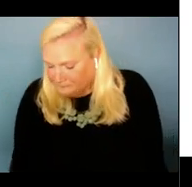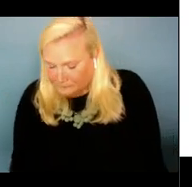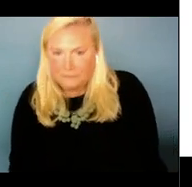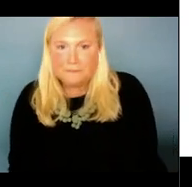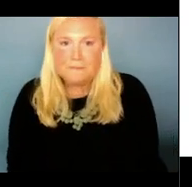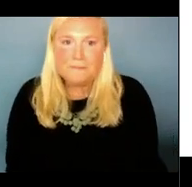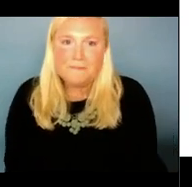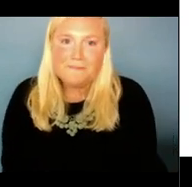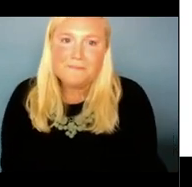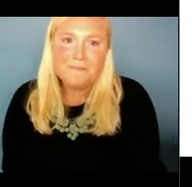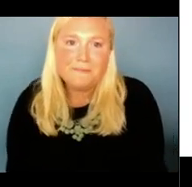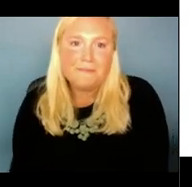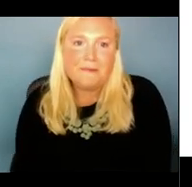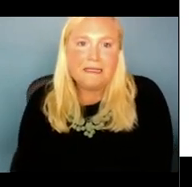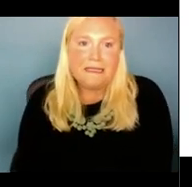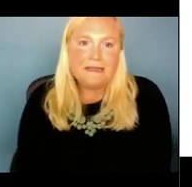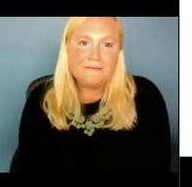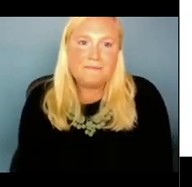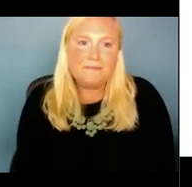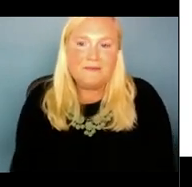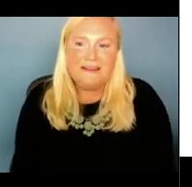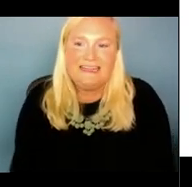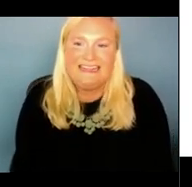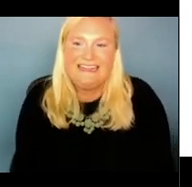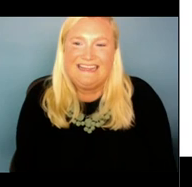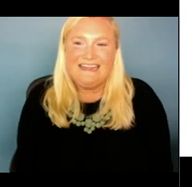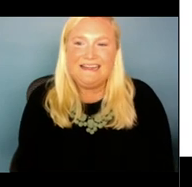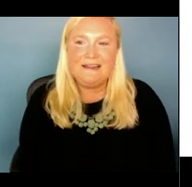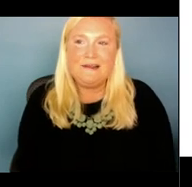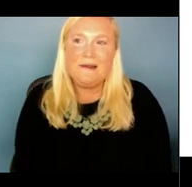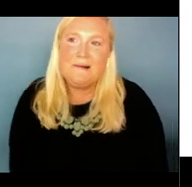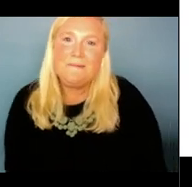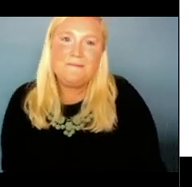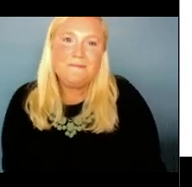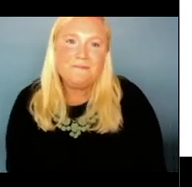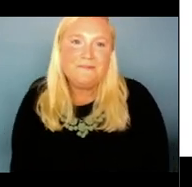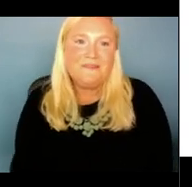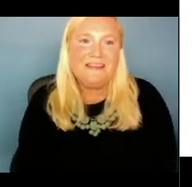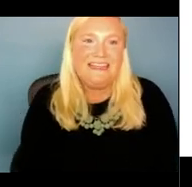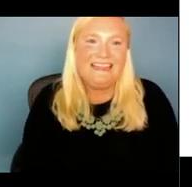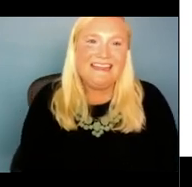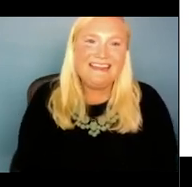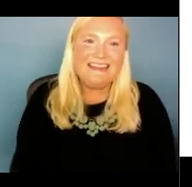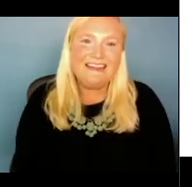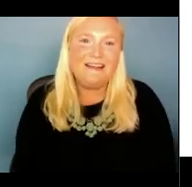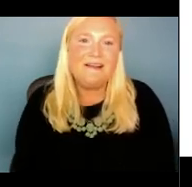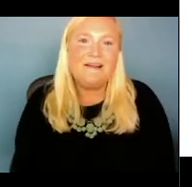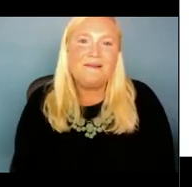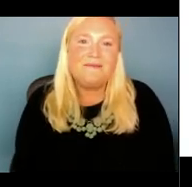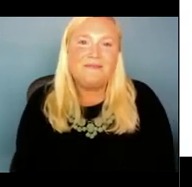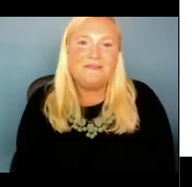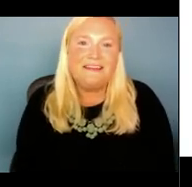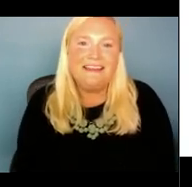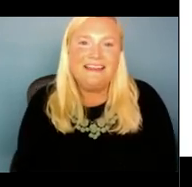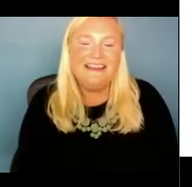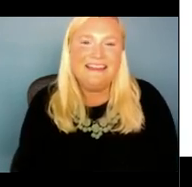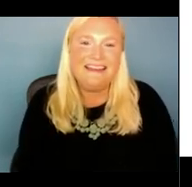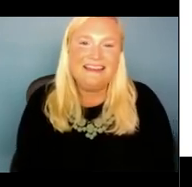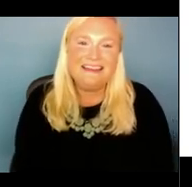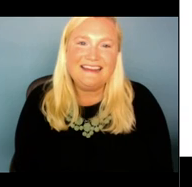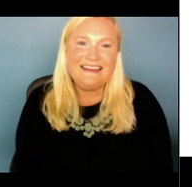away. Excellent. Scott, anything in your back pocket that you like to use? Well, it's actually very similar to what Martha